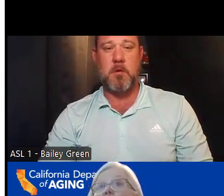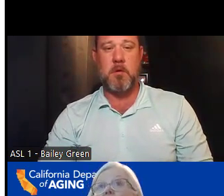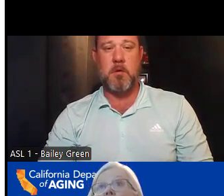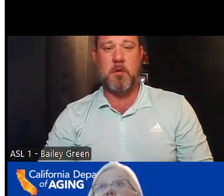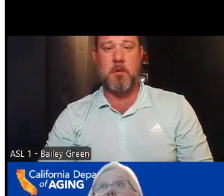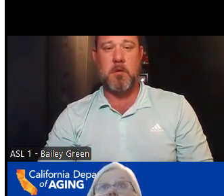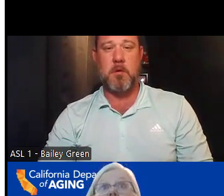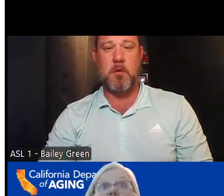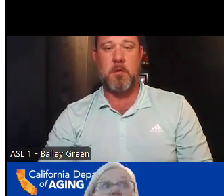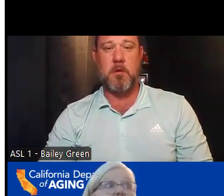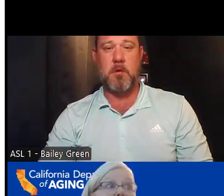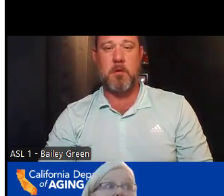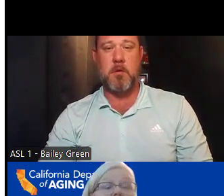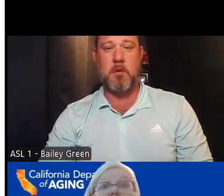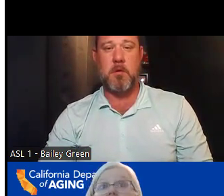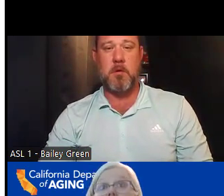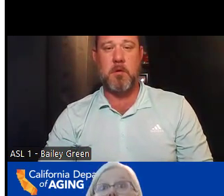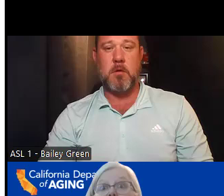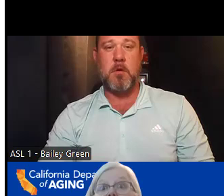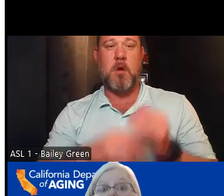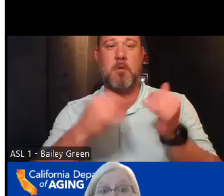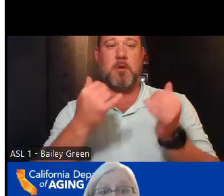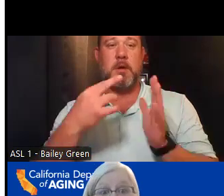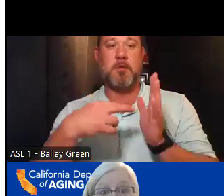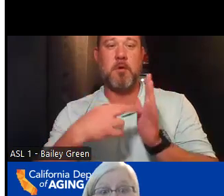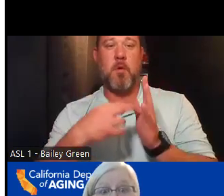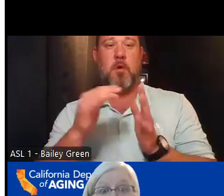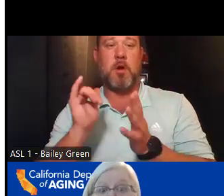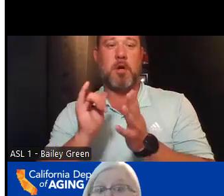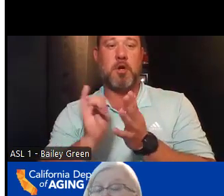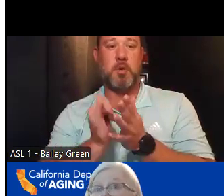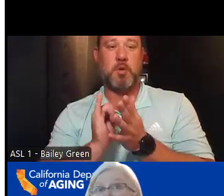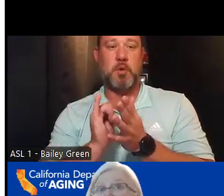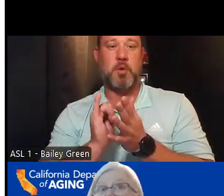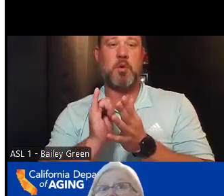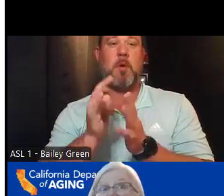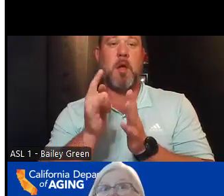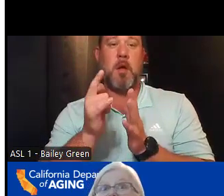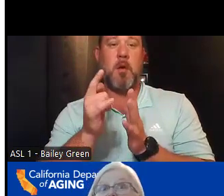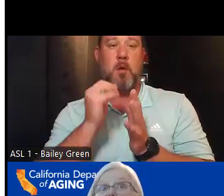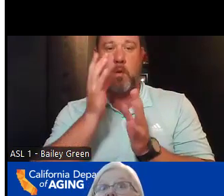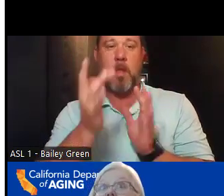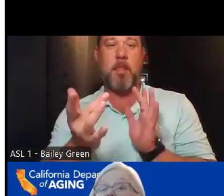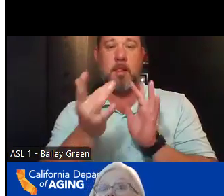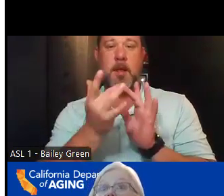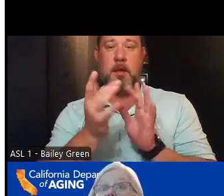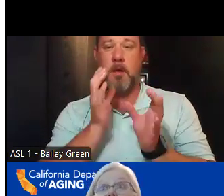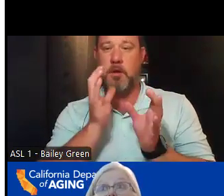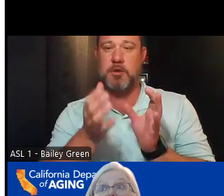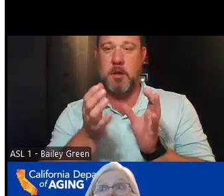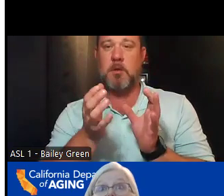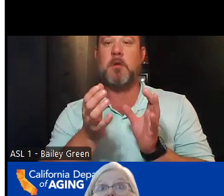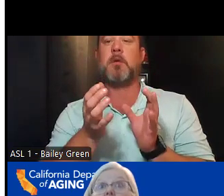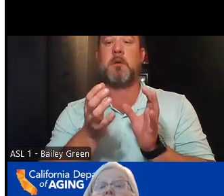Today's recording will be posted on our YouTube channel. We'll put that link in the chat. Our meeting